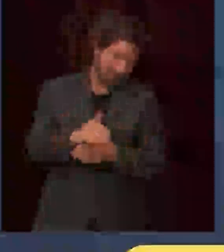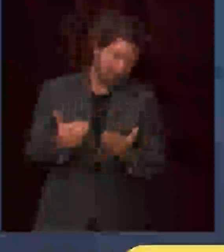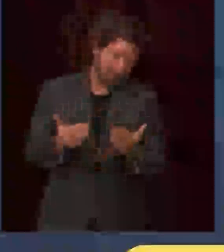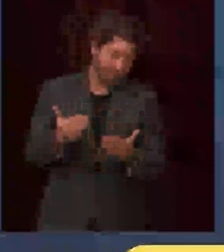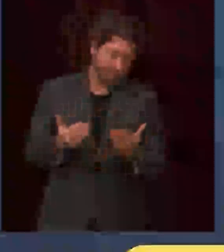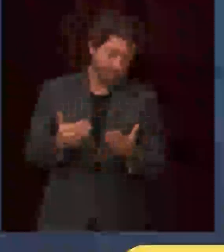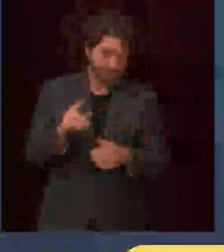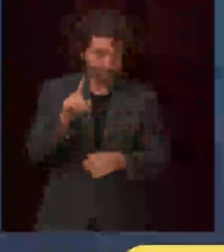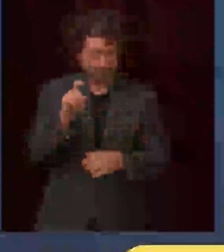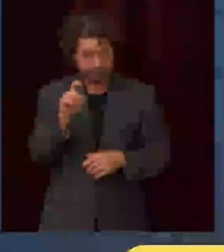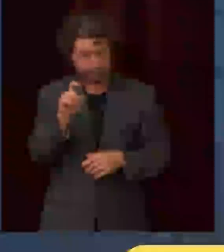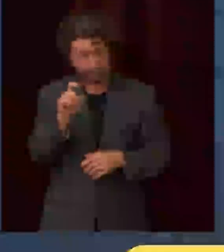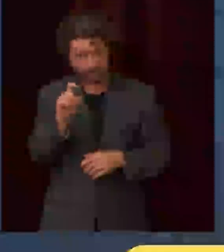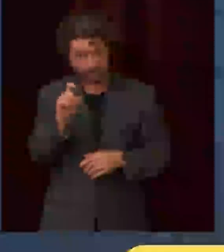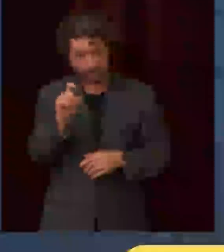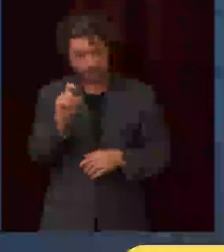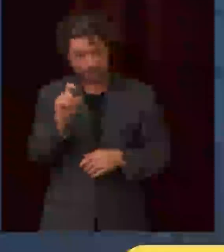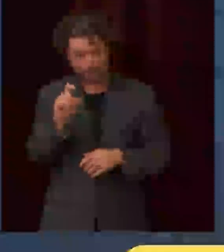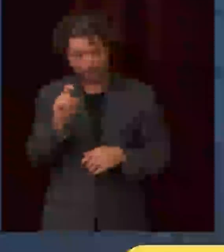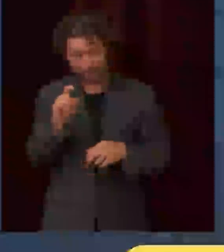using the State Patrol and National Guard?